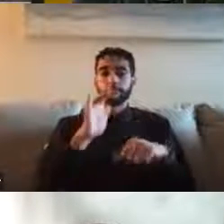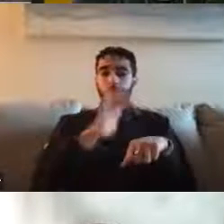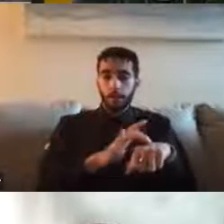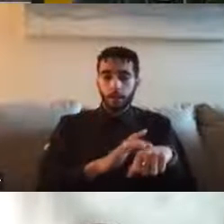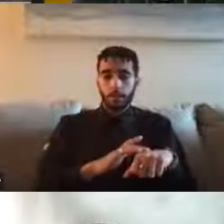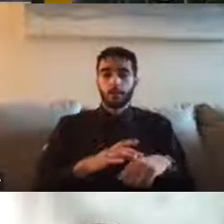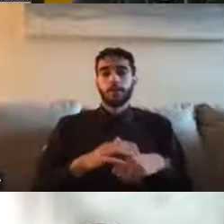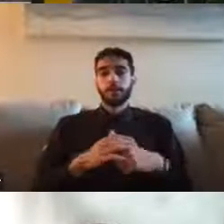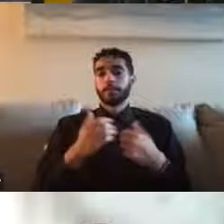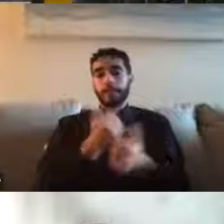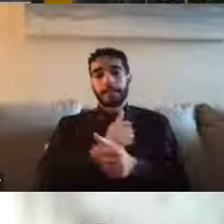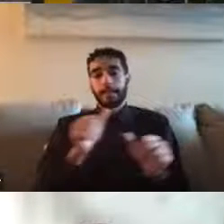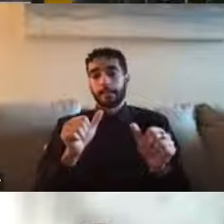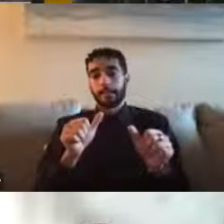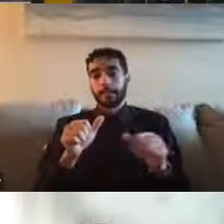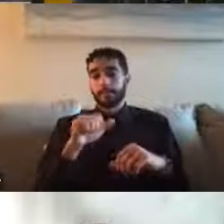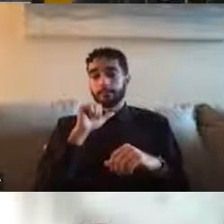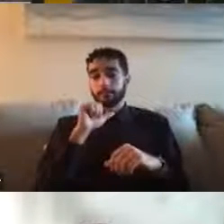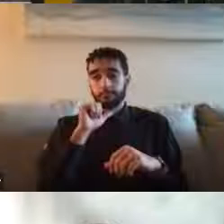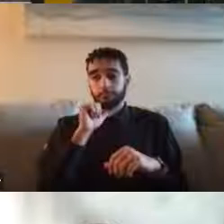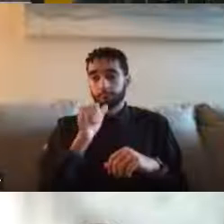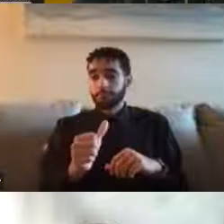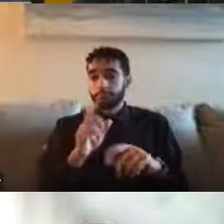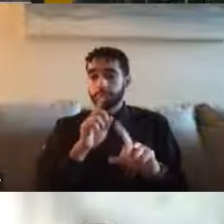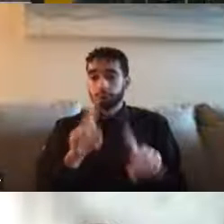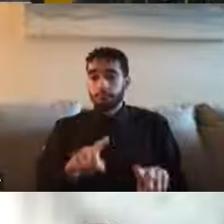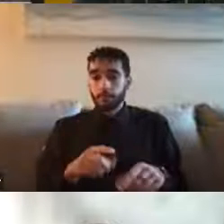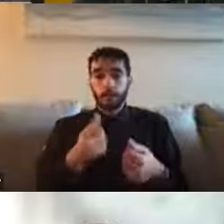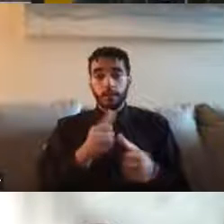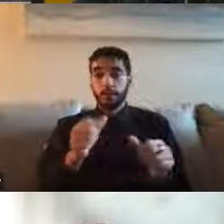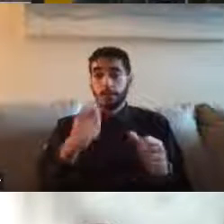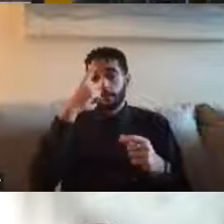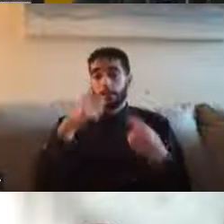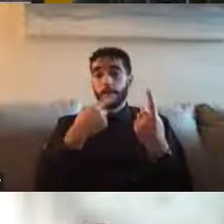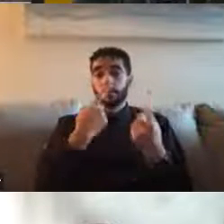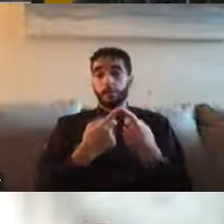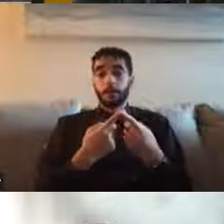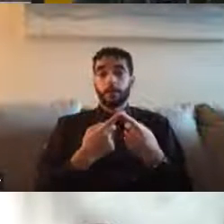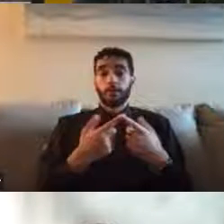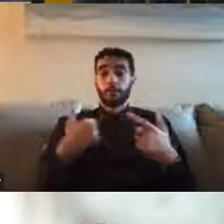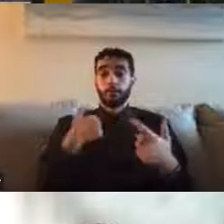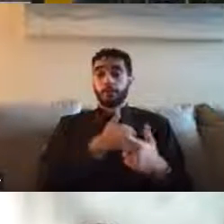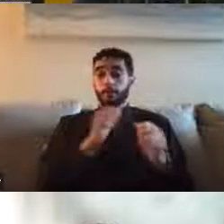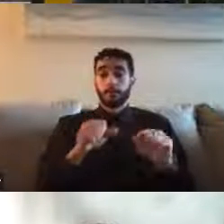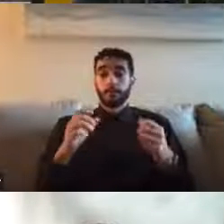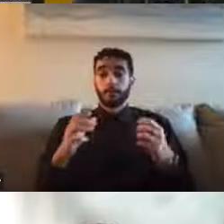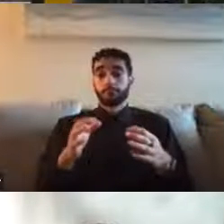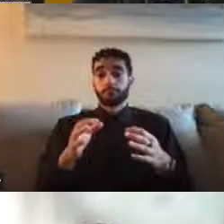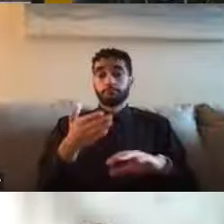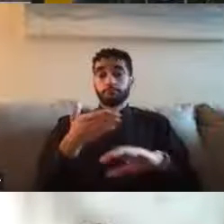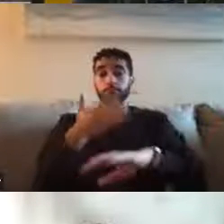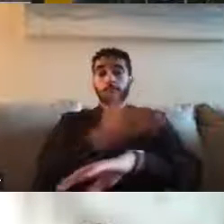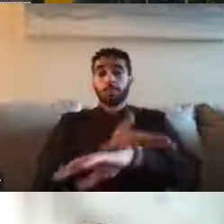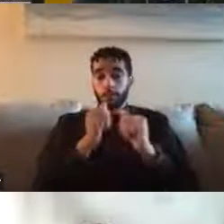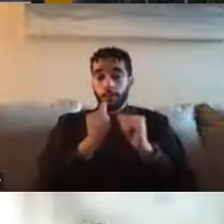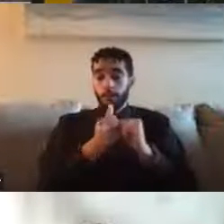been identified, thoughts you have about the role this committee can play in helping to address some of those. All of